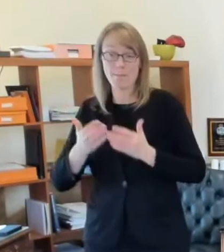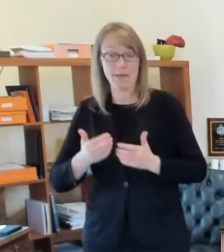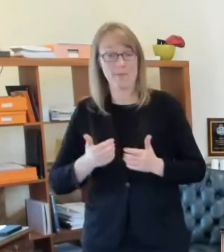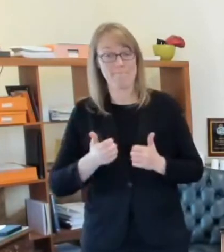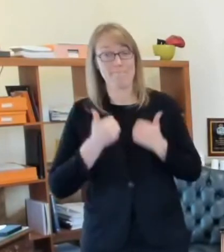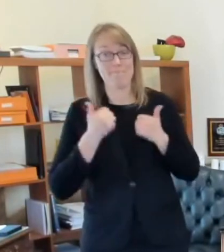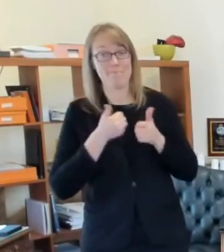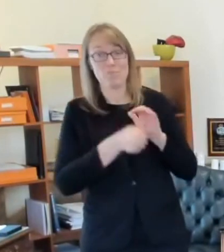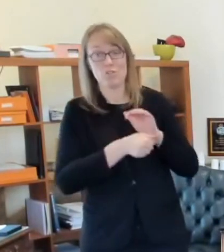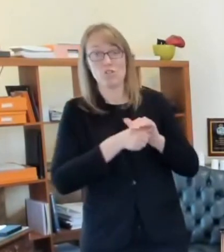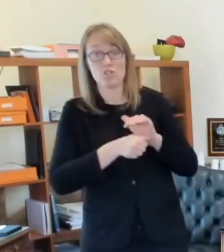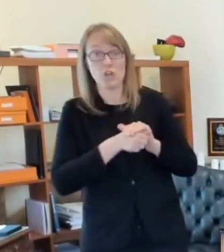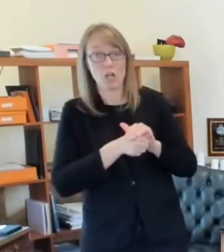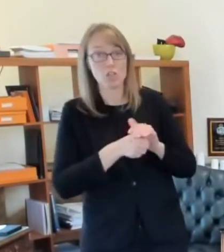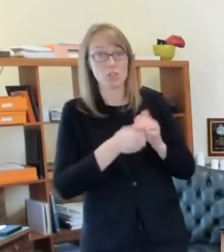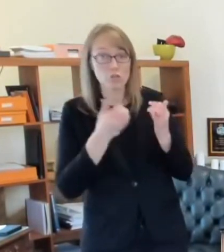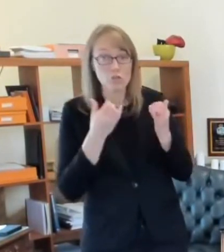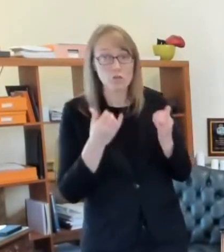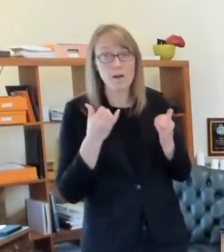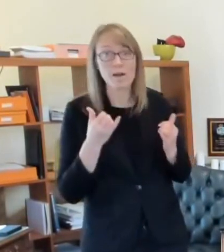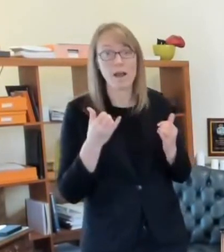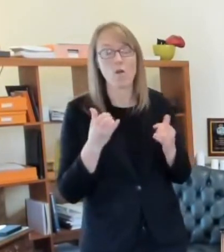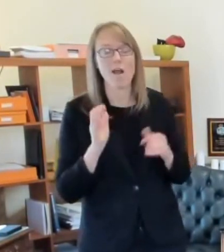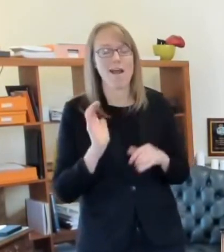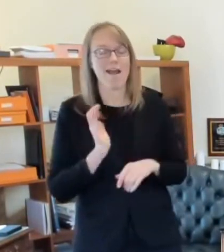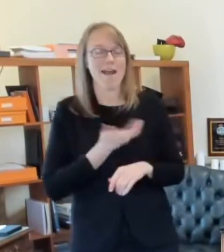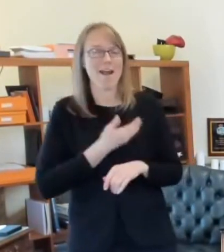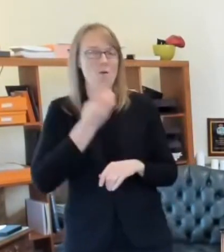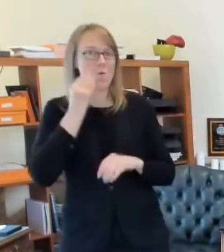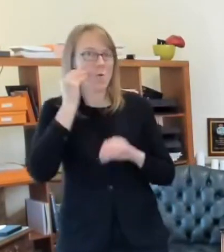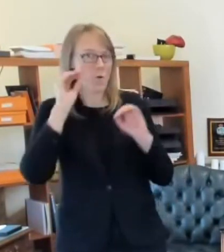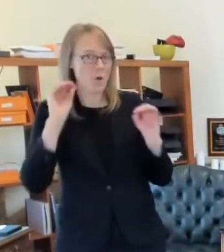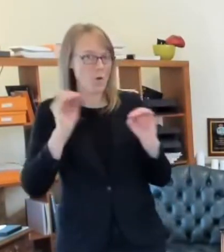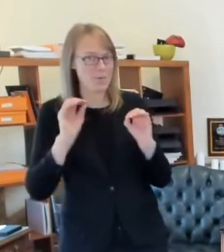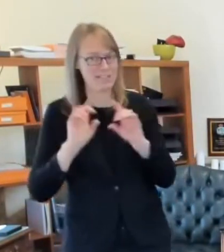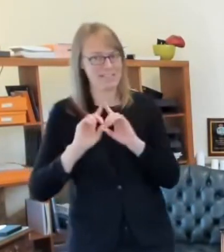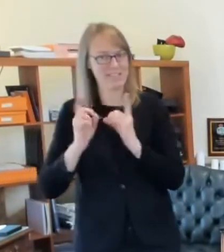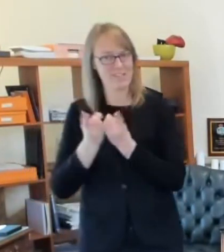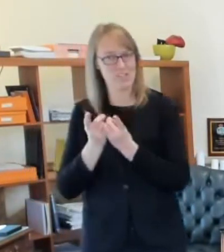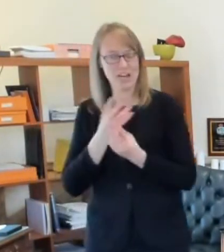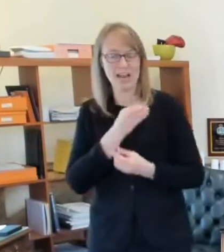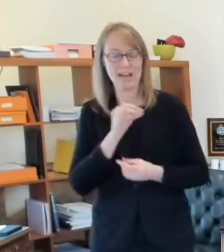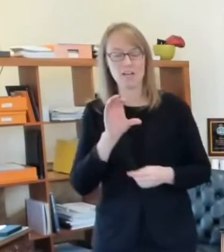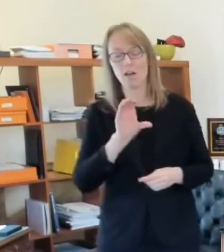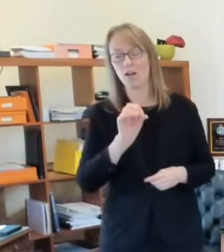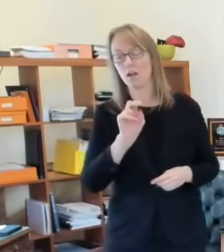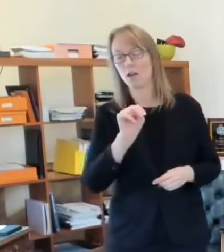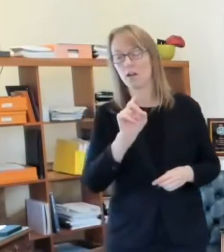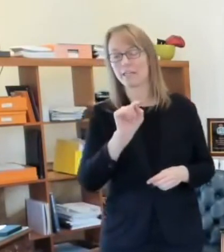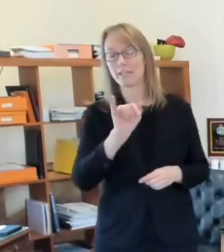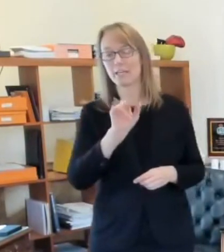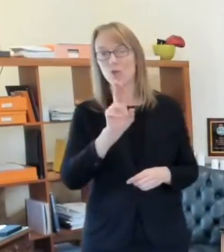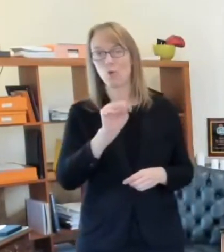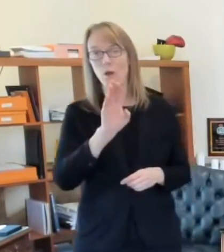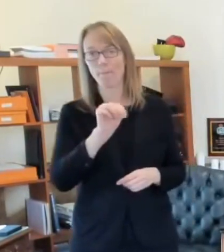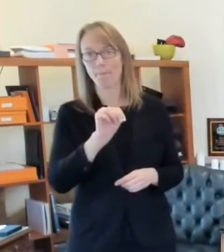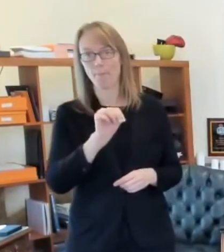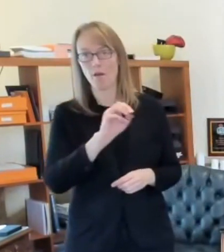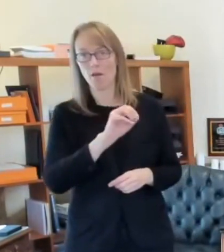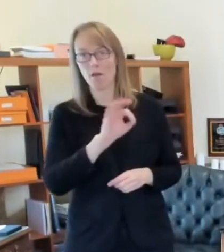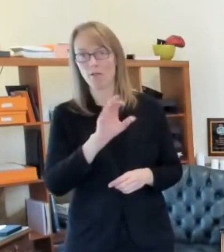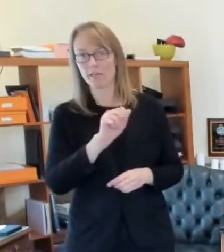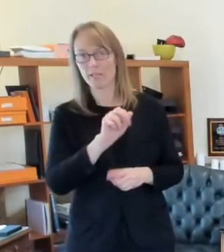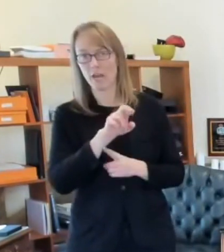be something done by our Homeless Services Division and the Continuum of Care. And I think last question